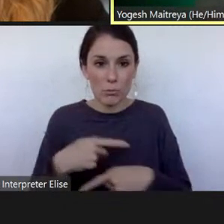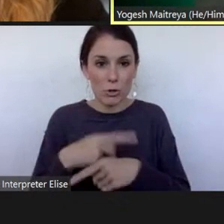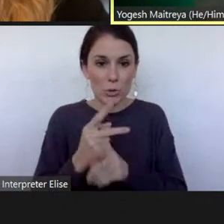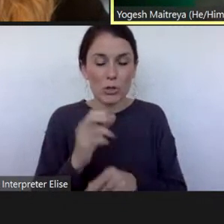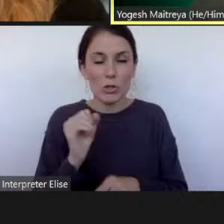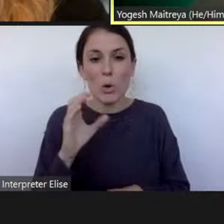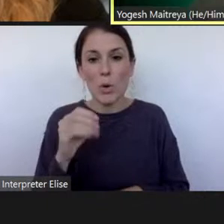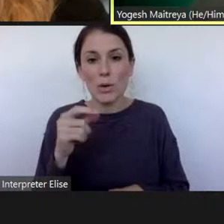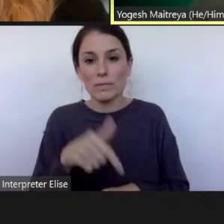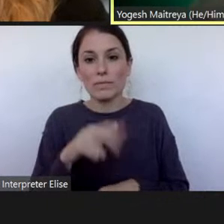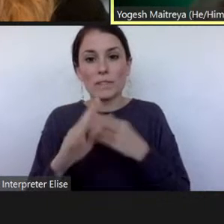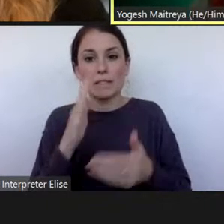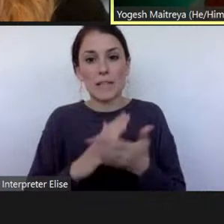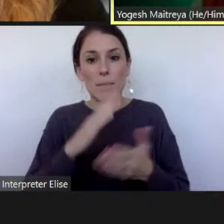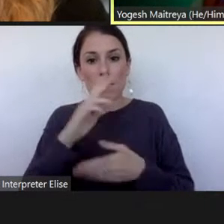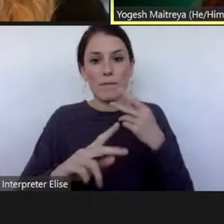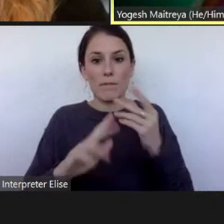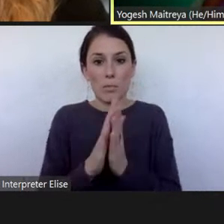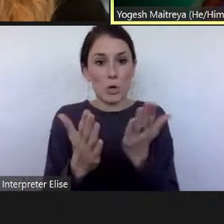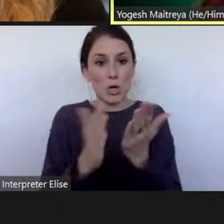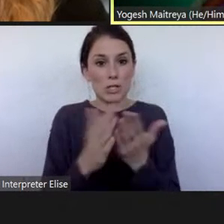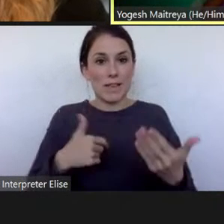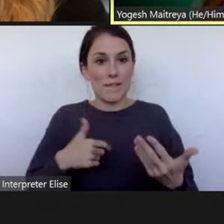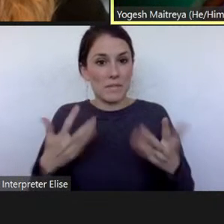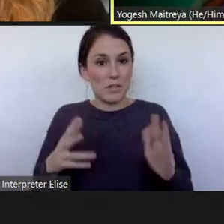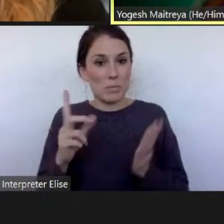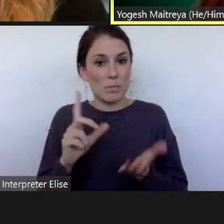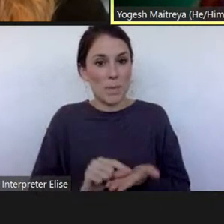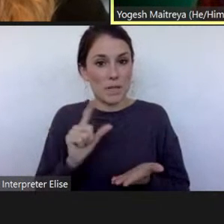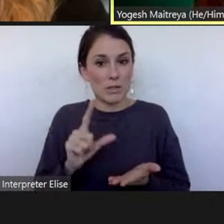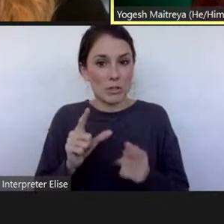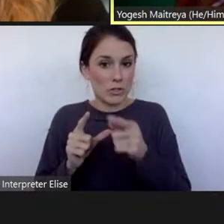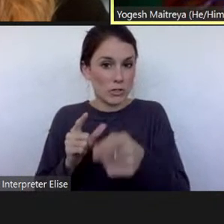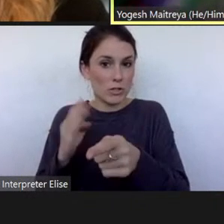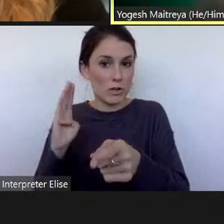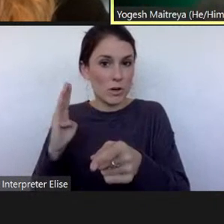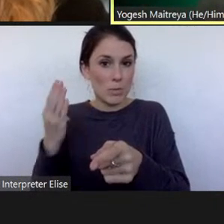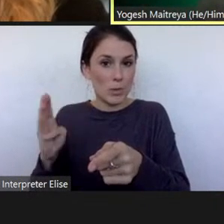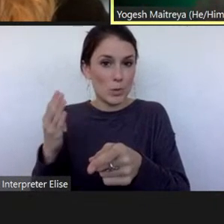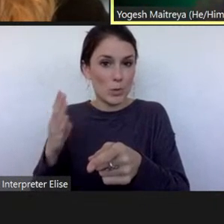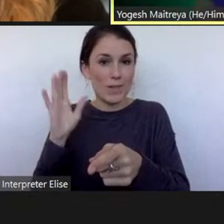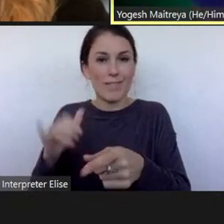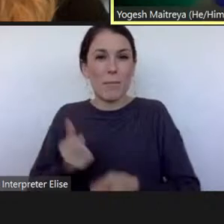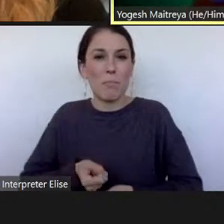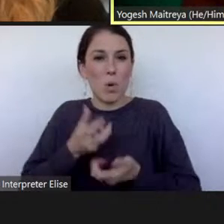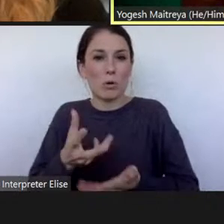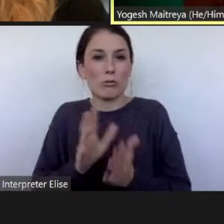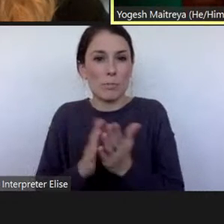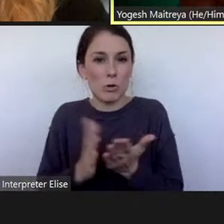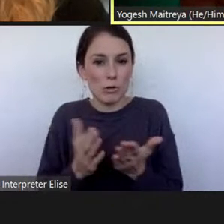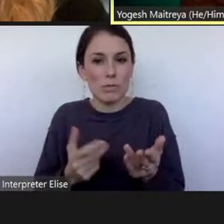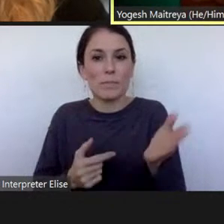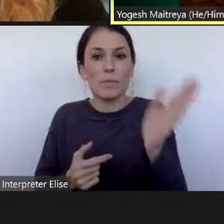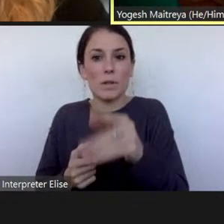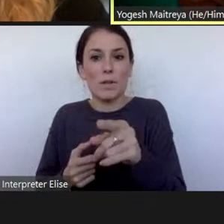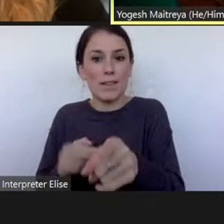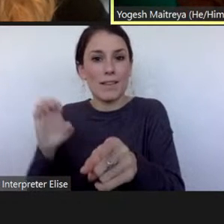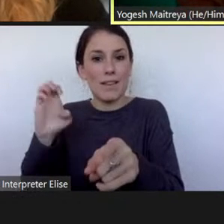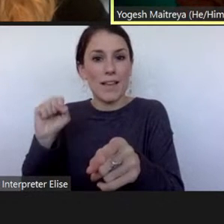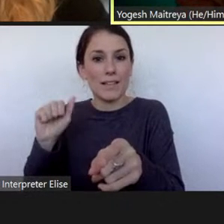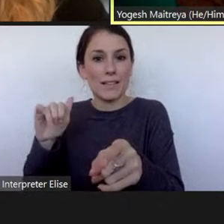some of the books I published. This is the book, a poetry book. This is the